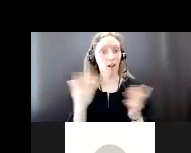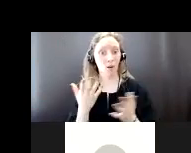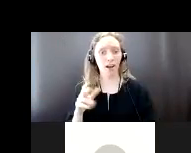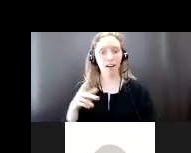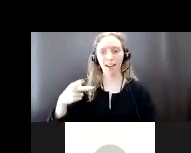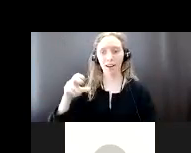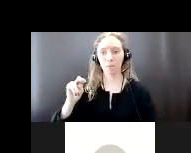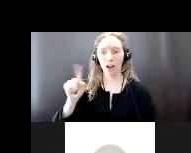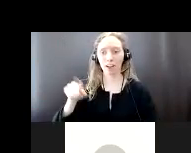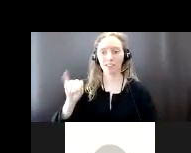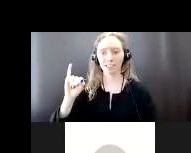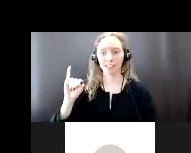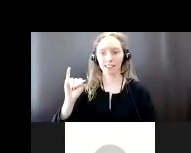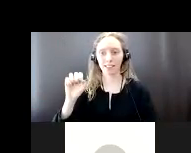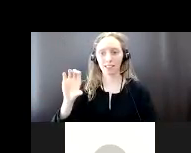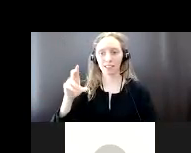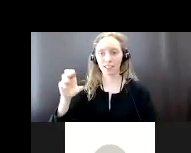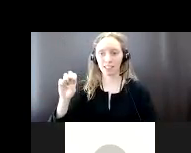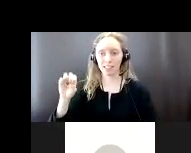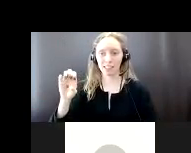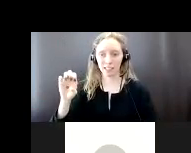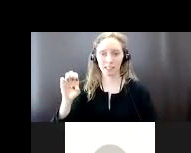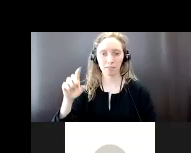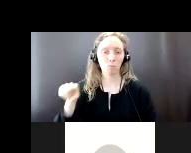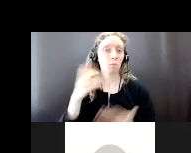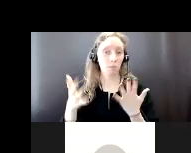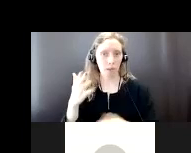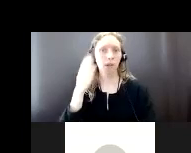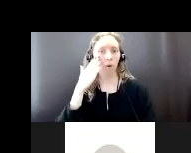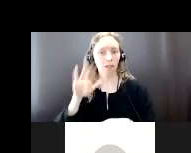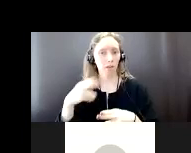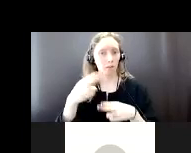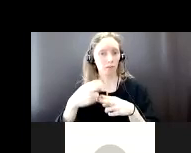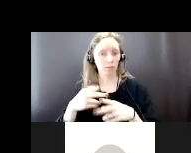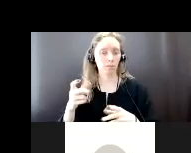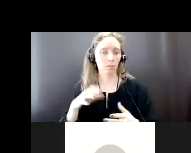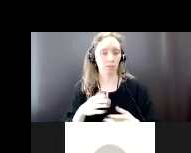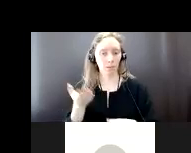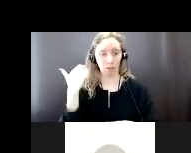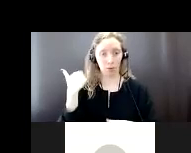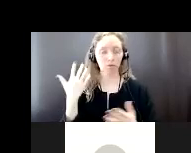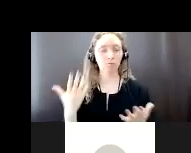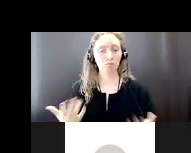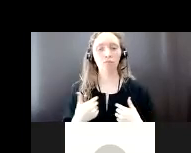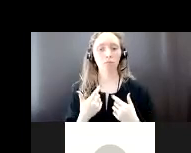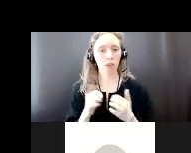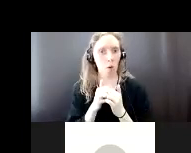work? Well, in a Ponzi scheme, I'm the fraudster. I say to you,